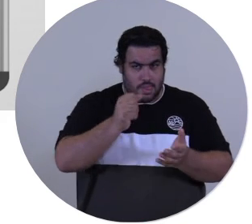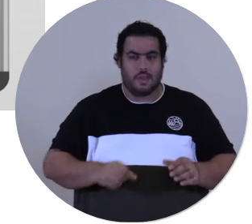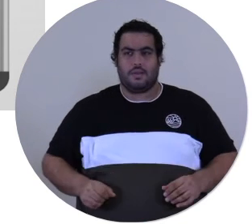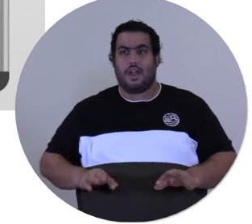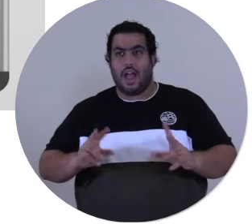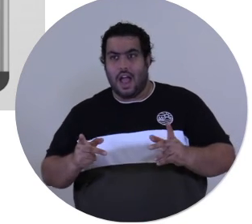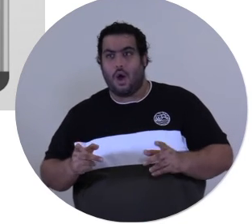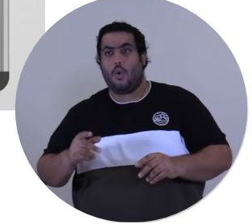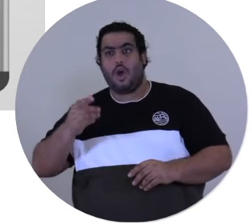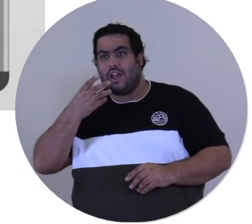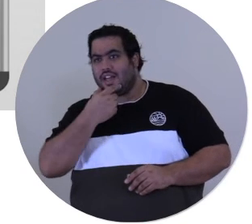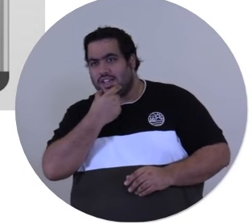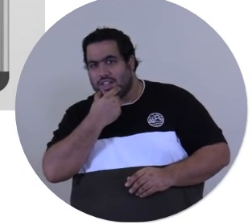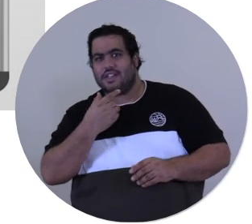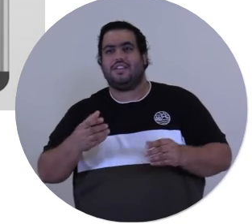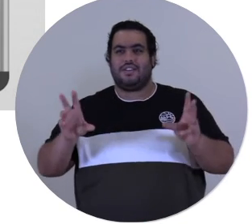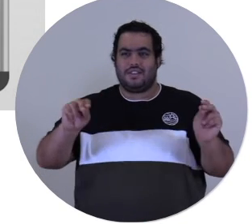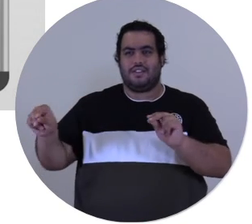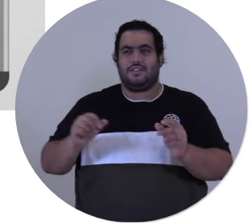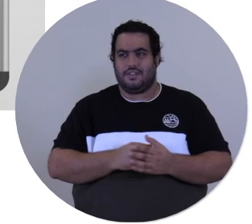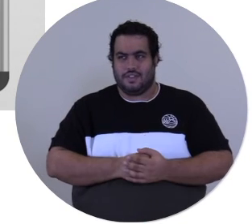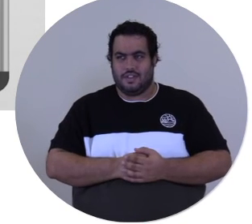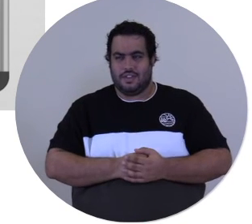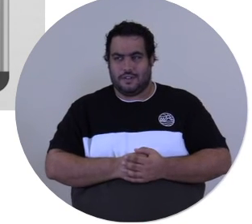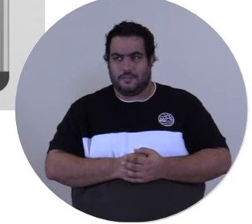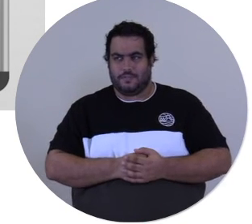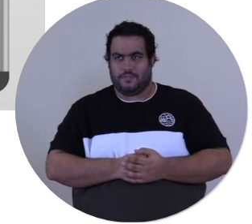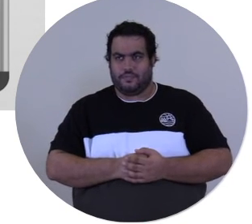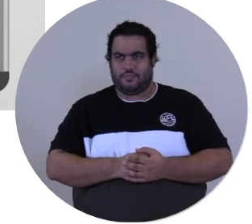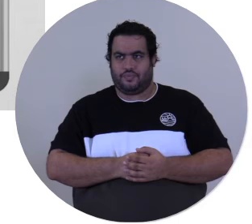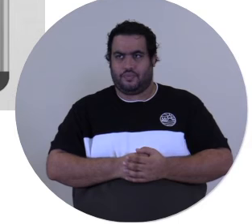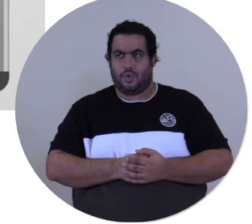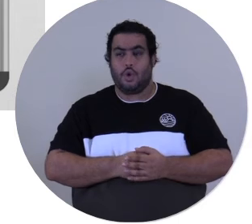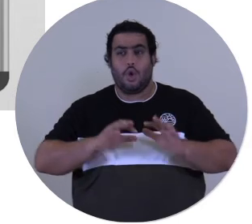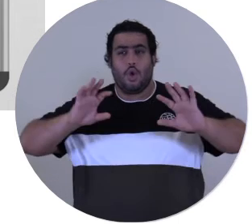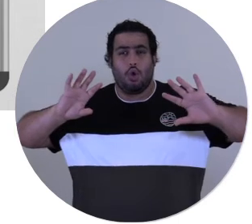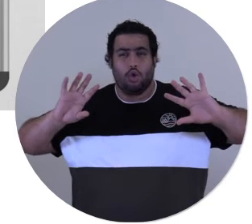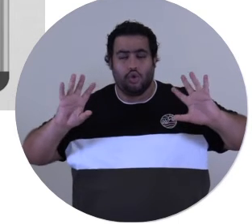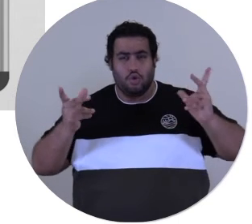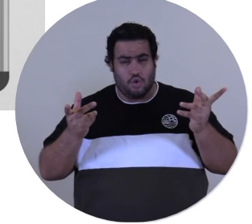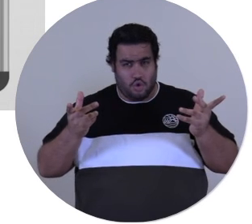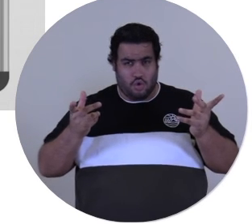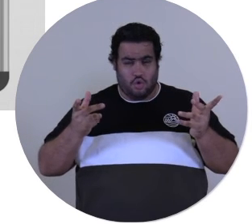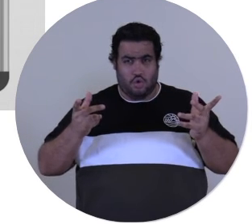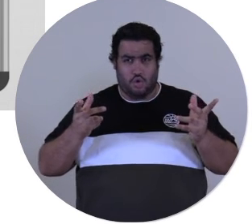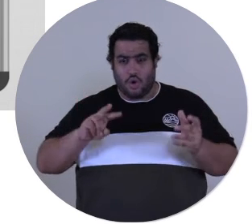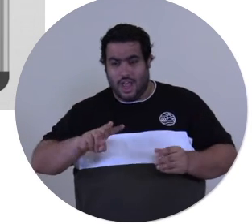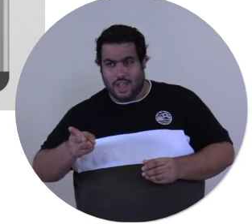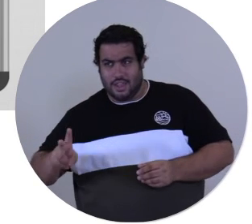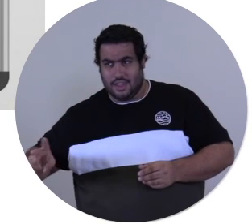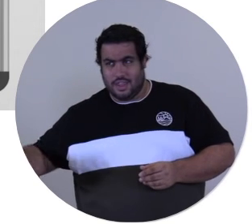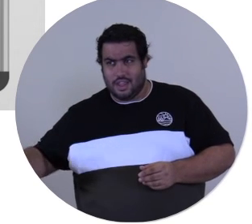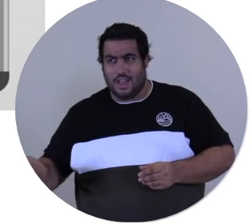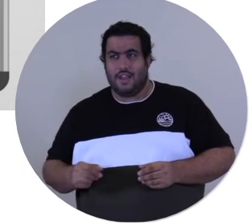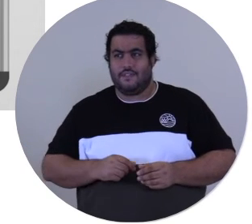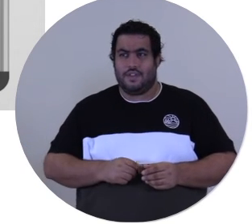Lodan provides a platform for art exhibitions, workshops, and lessons. What are some types of workshops that are provided